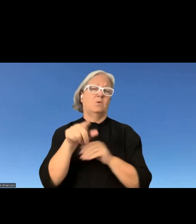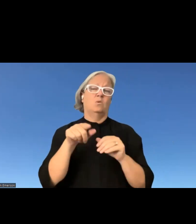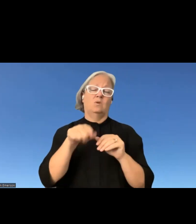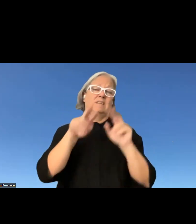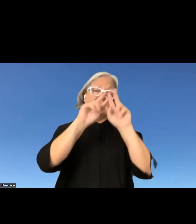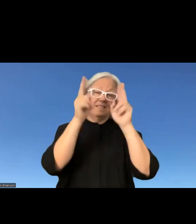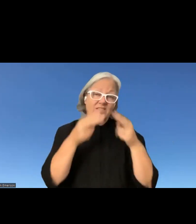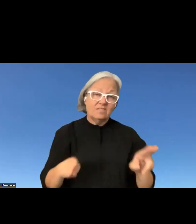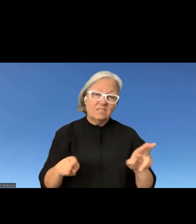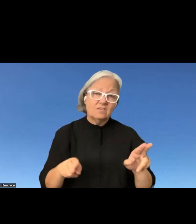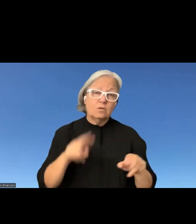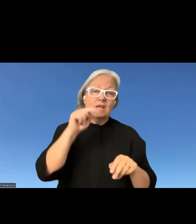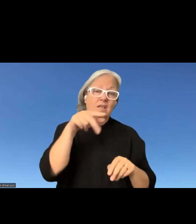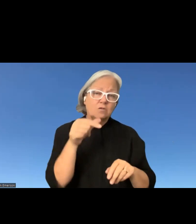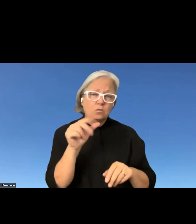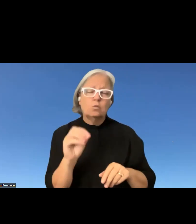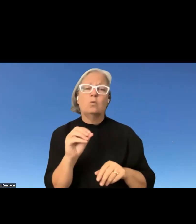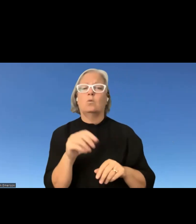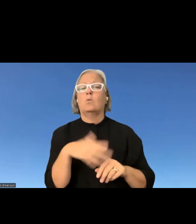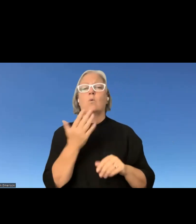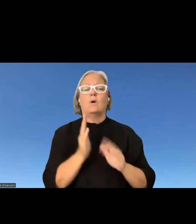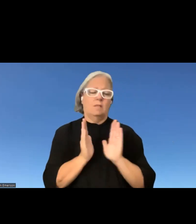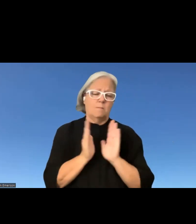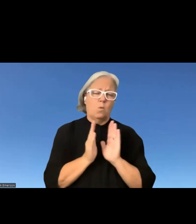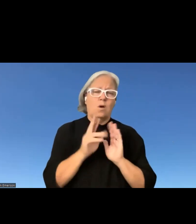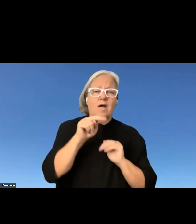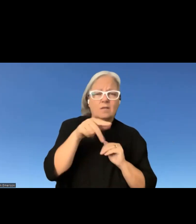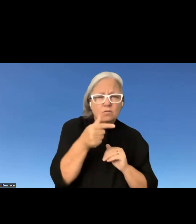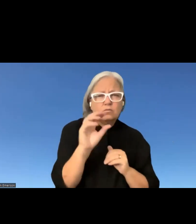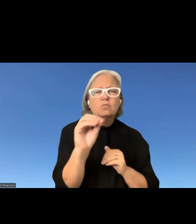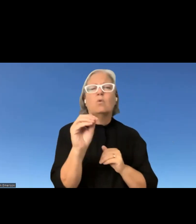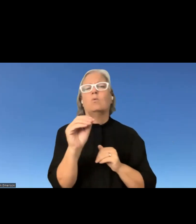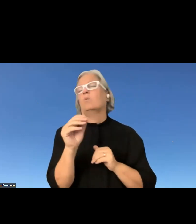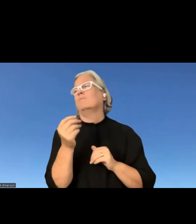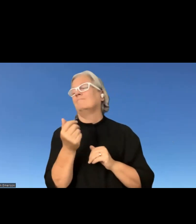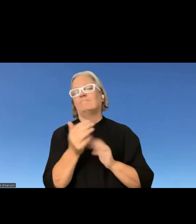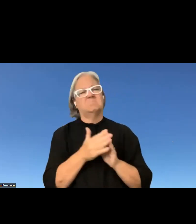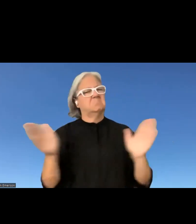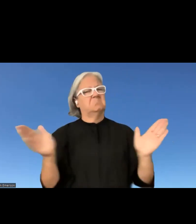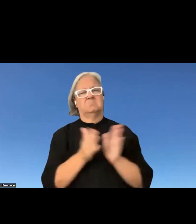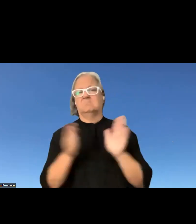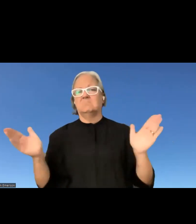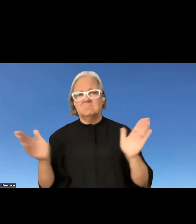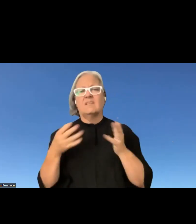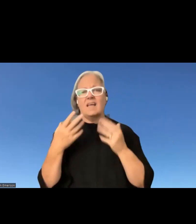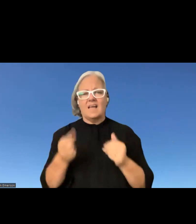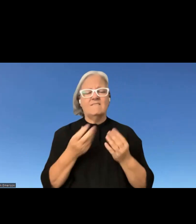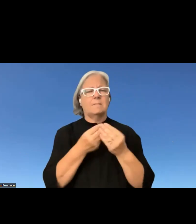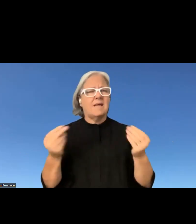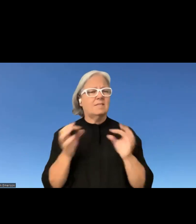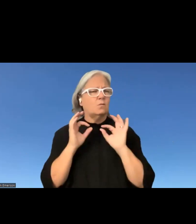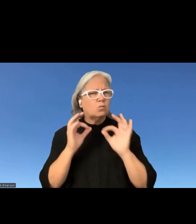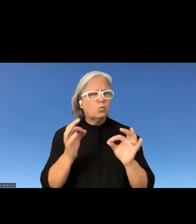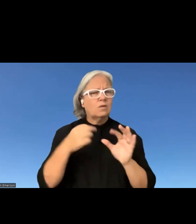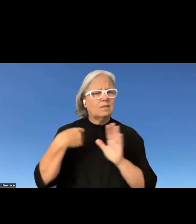also a smaller local NGO. There are a lot of projects that we are interested in, any kind of supported